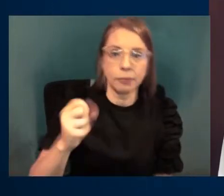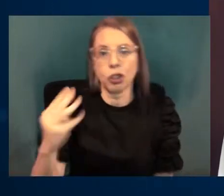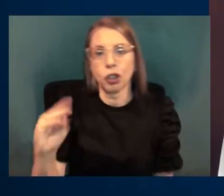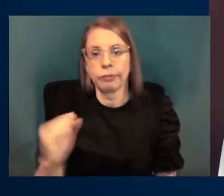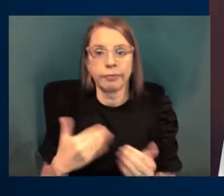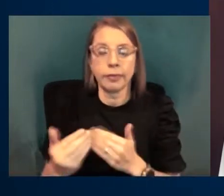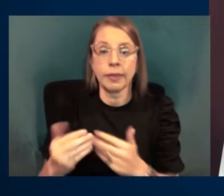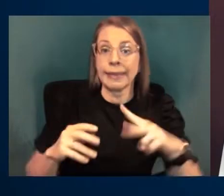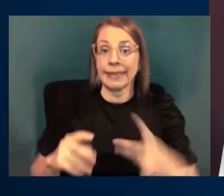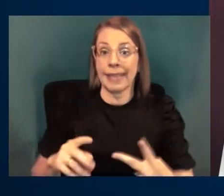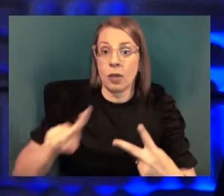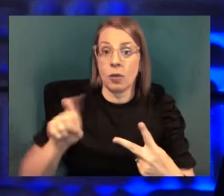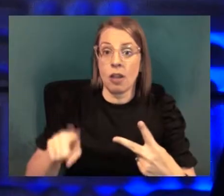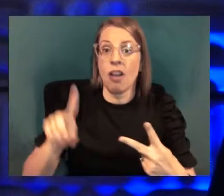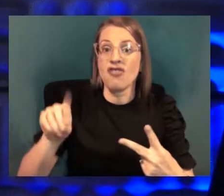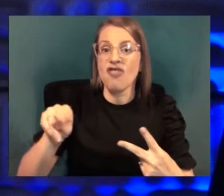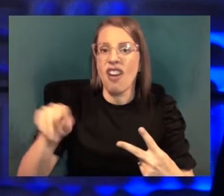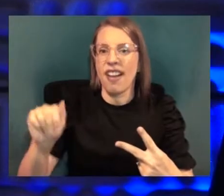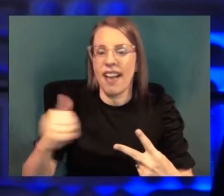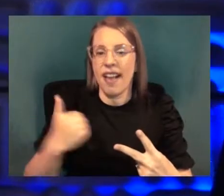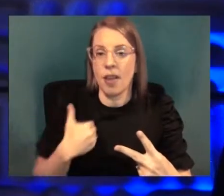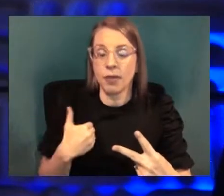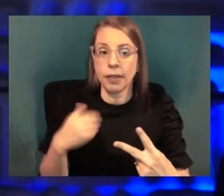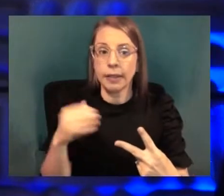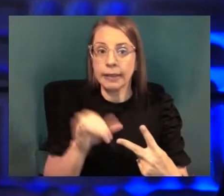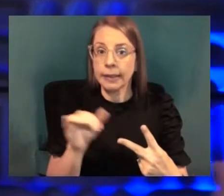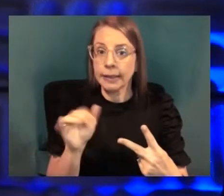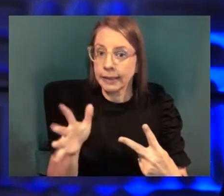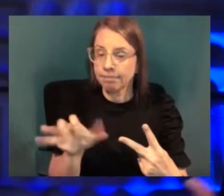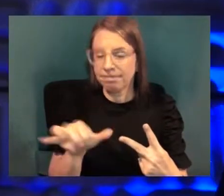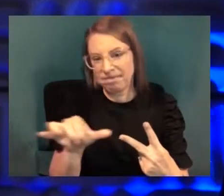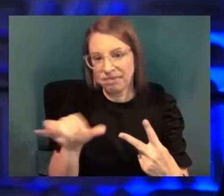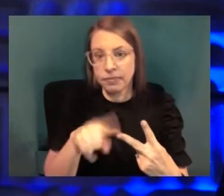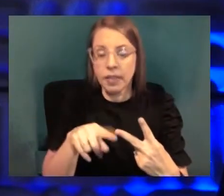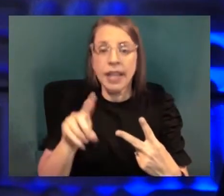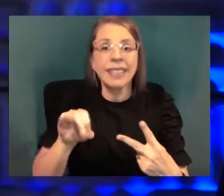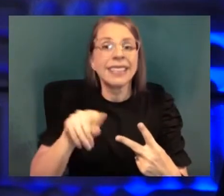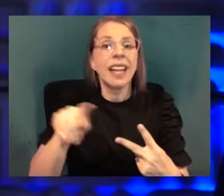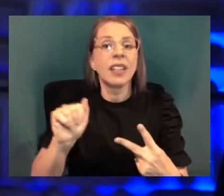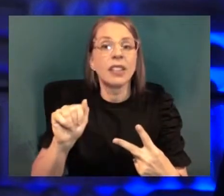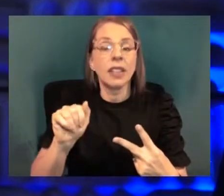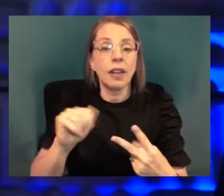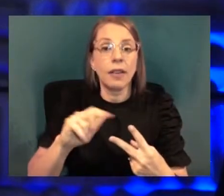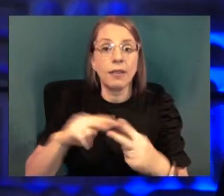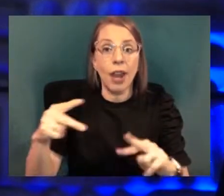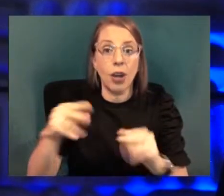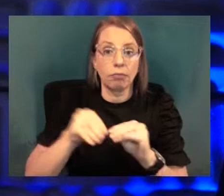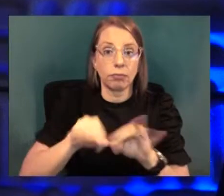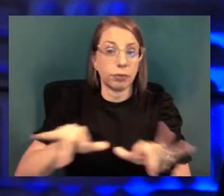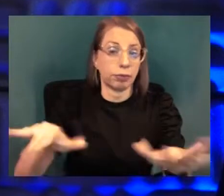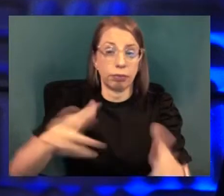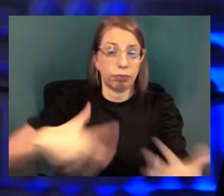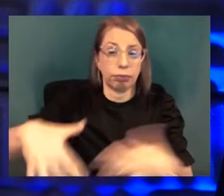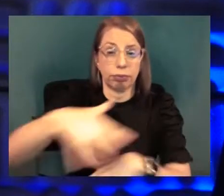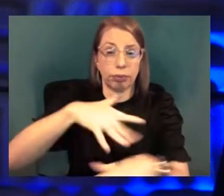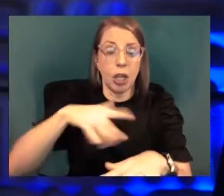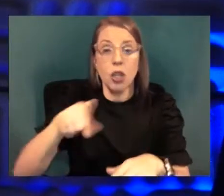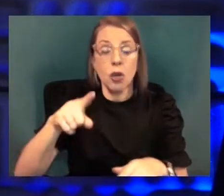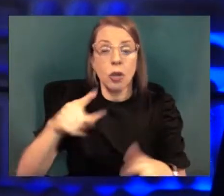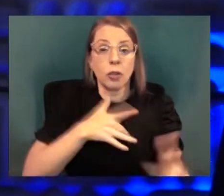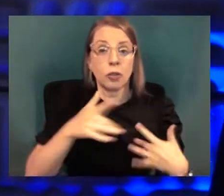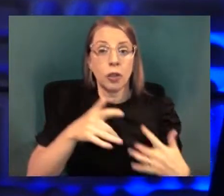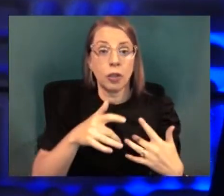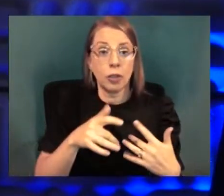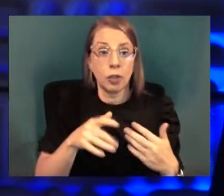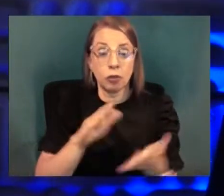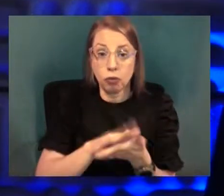question that Donna has is similar. With the Delta variant all around us, how concerned are you for school in the fall, for the children who